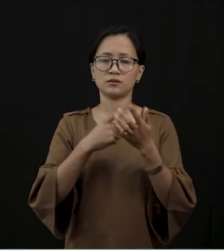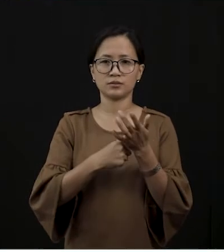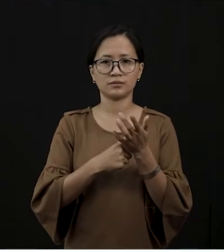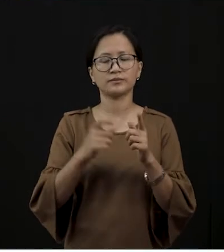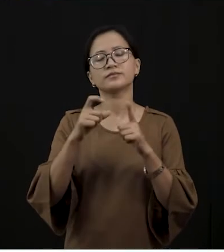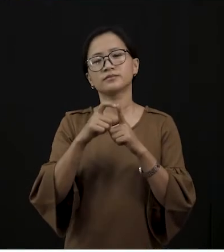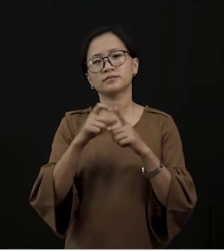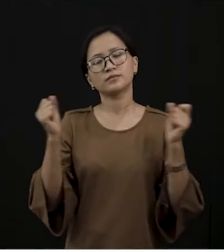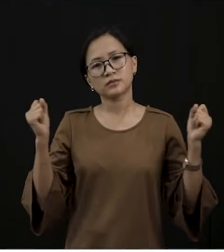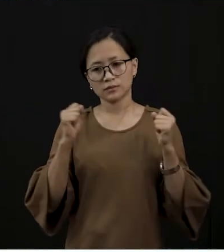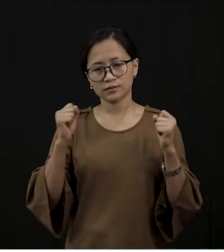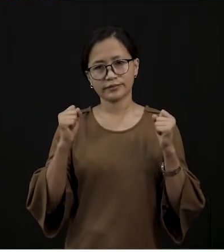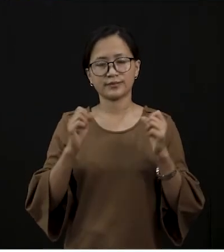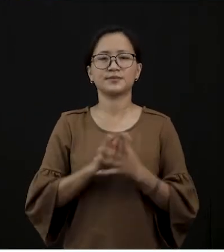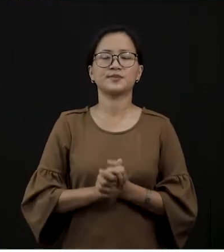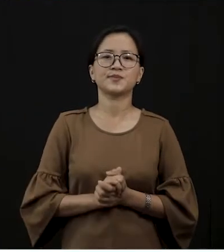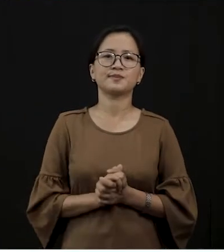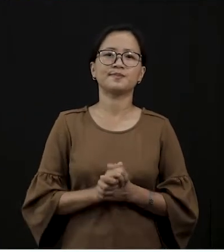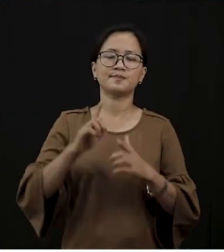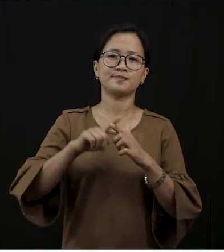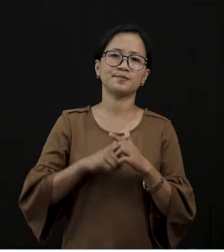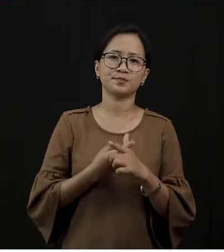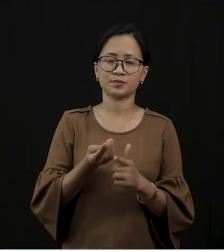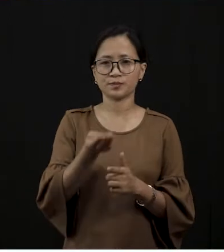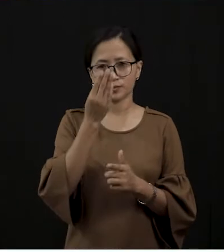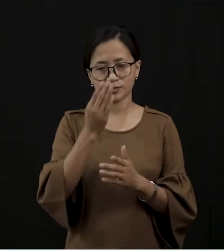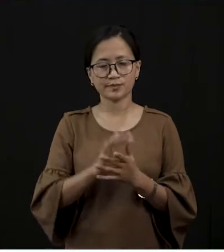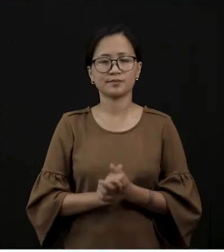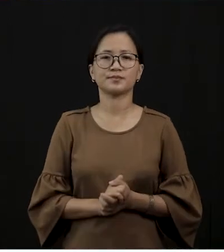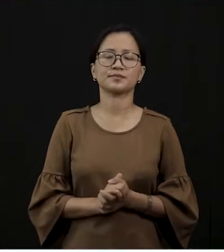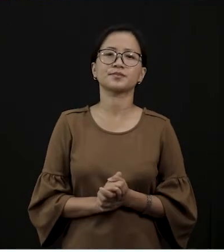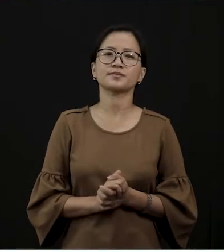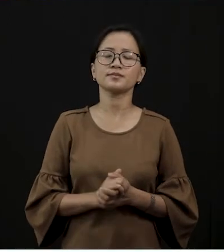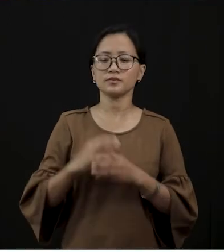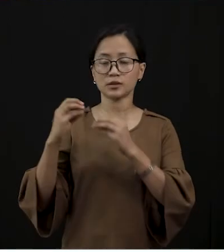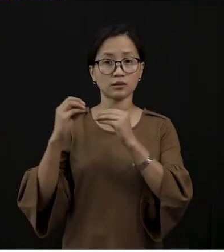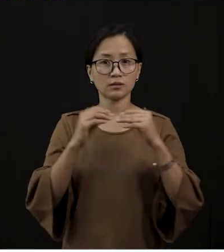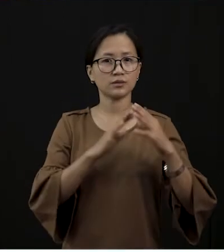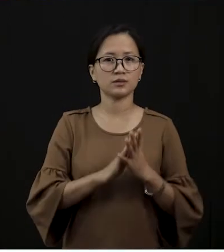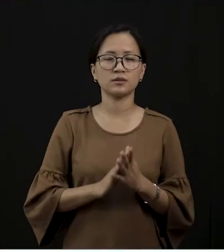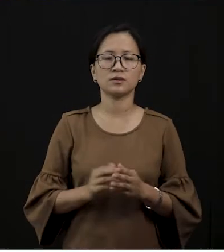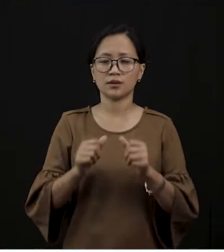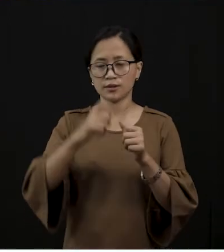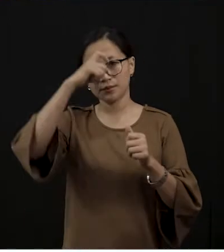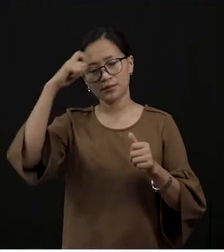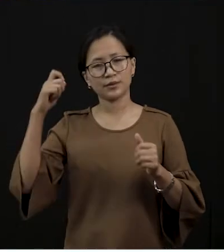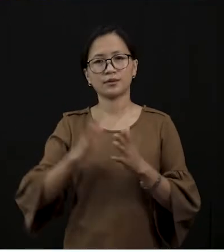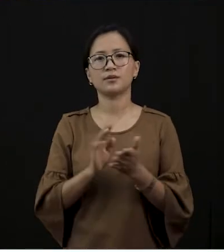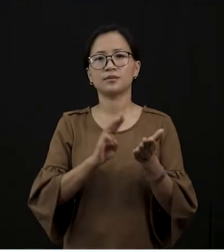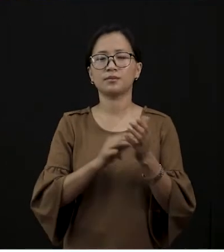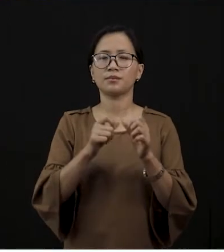December, December. Okay. January, February, March, April,